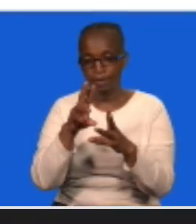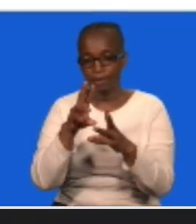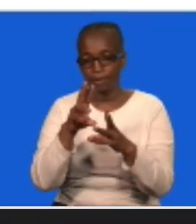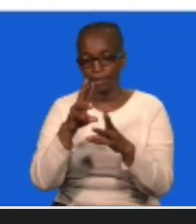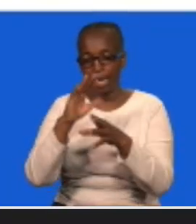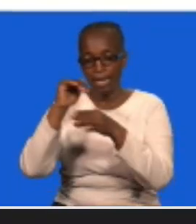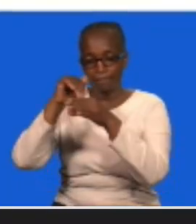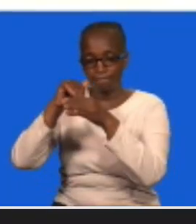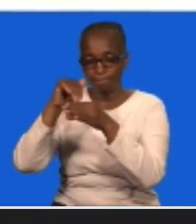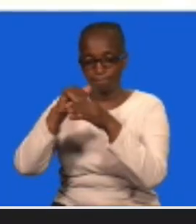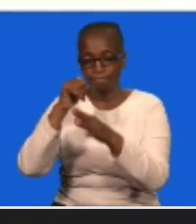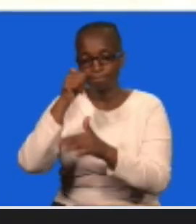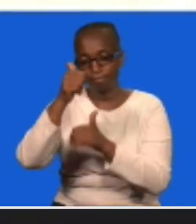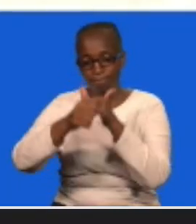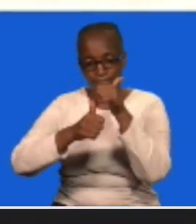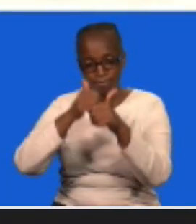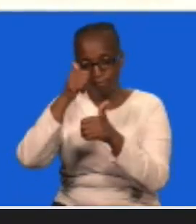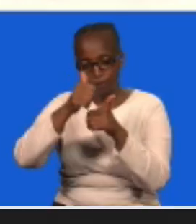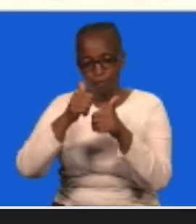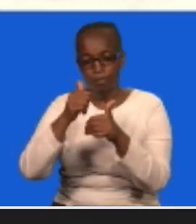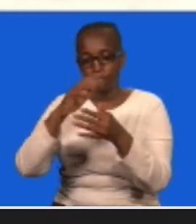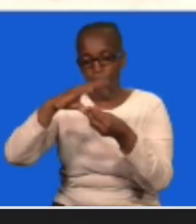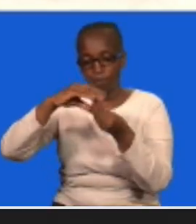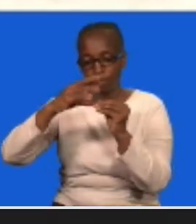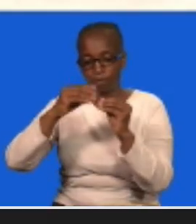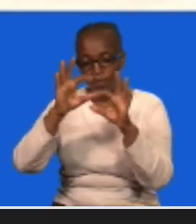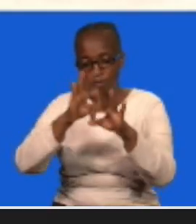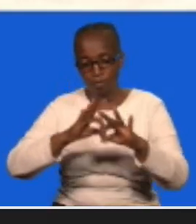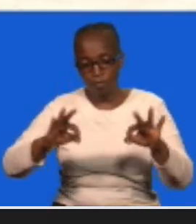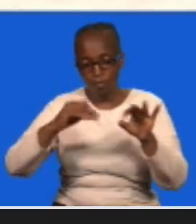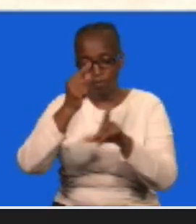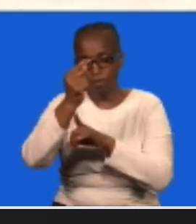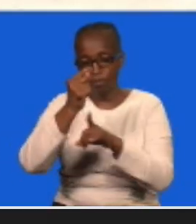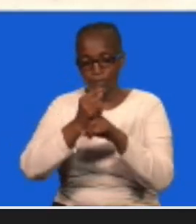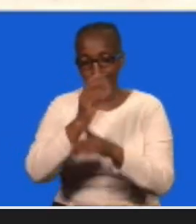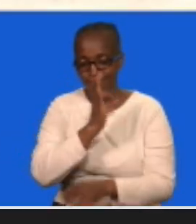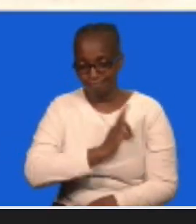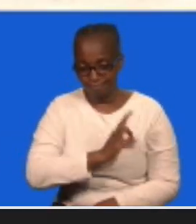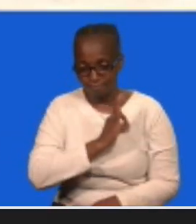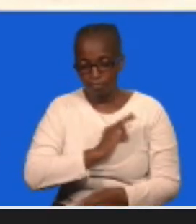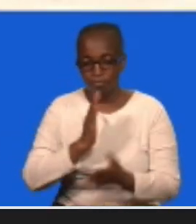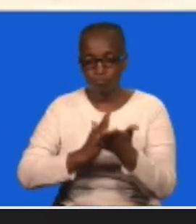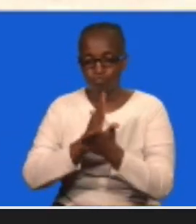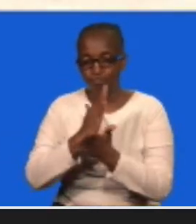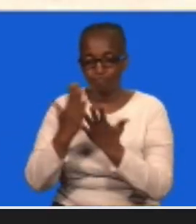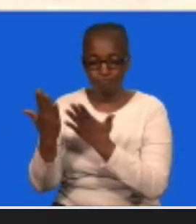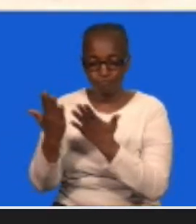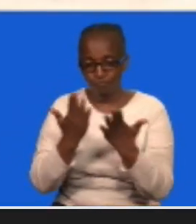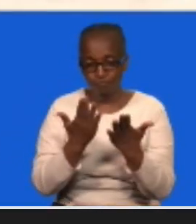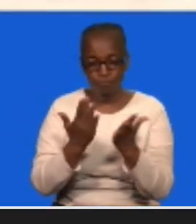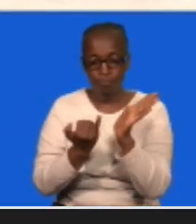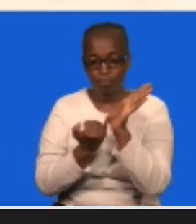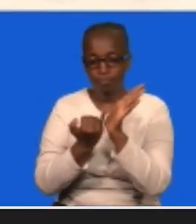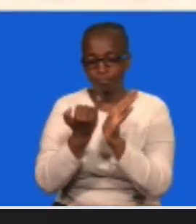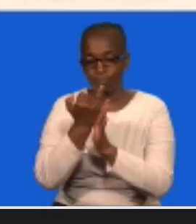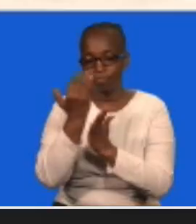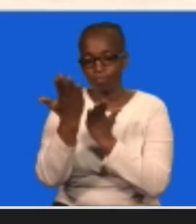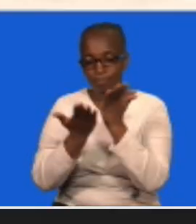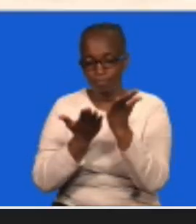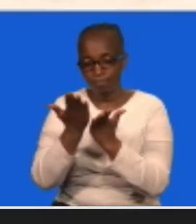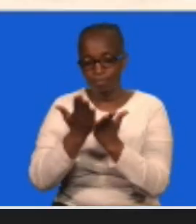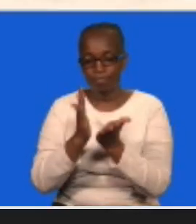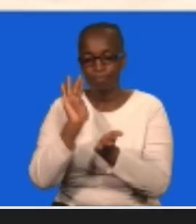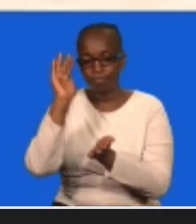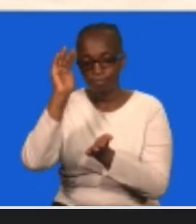strategic investment, one that will yield long-term benefits by improving service